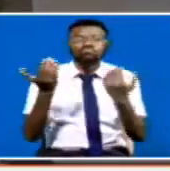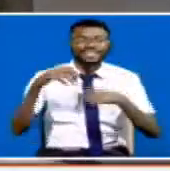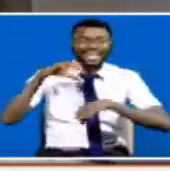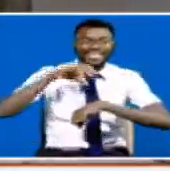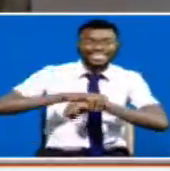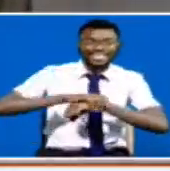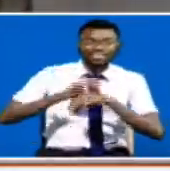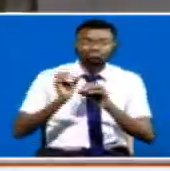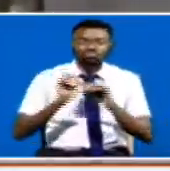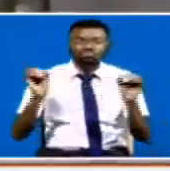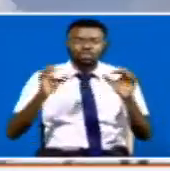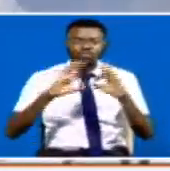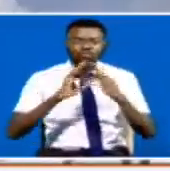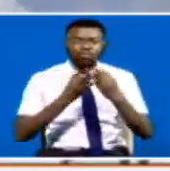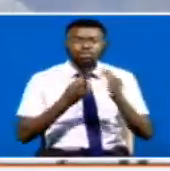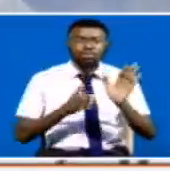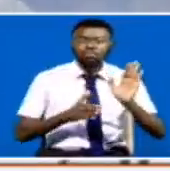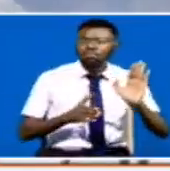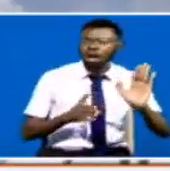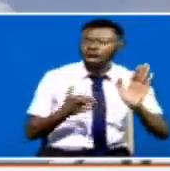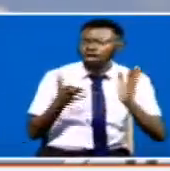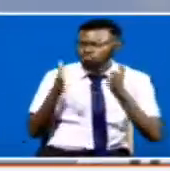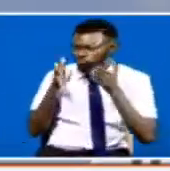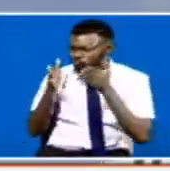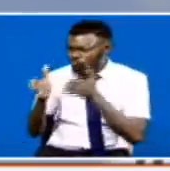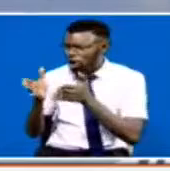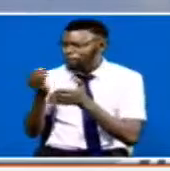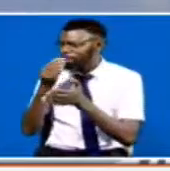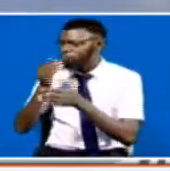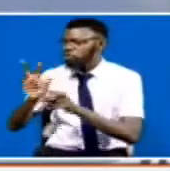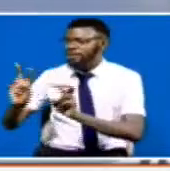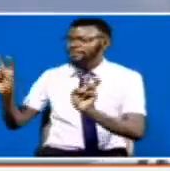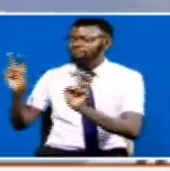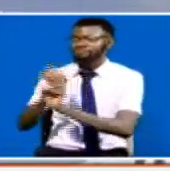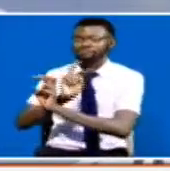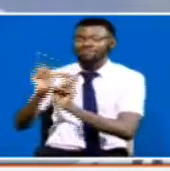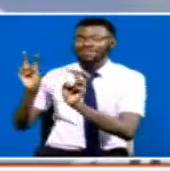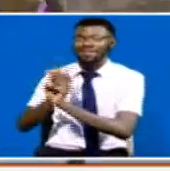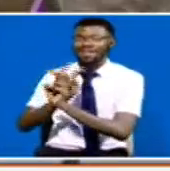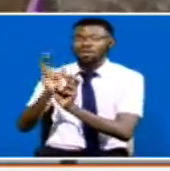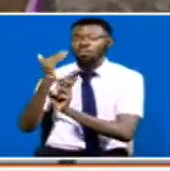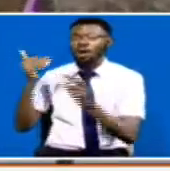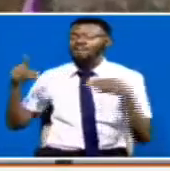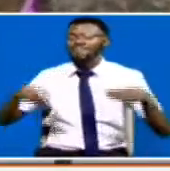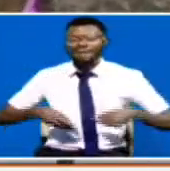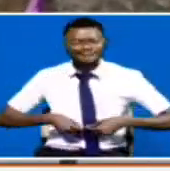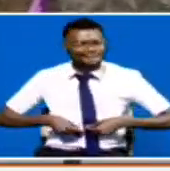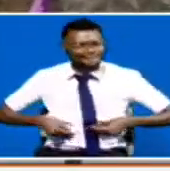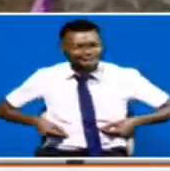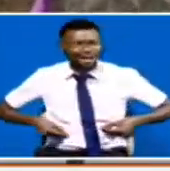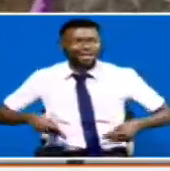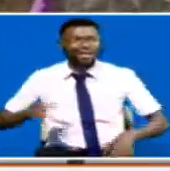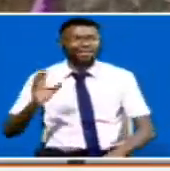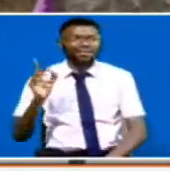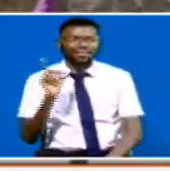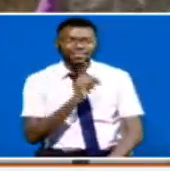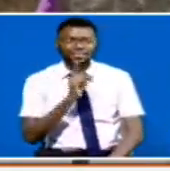her family has shifted priorities to secure food to survive the biting hunger. Tukiwa